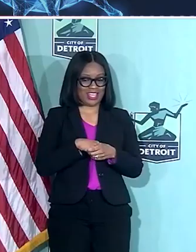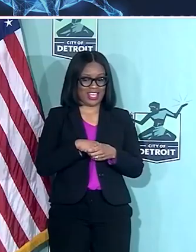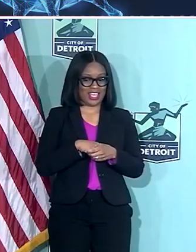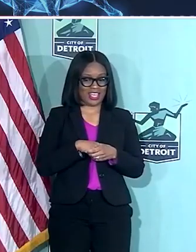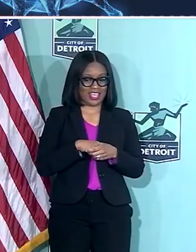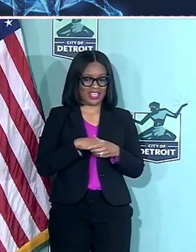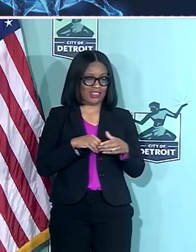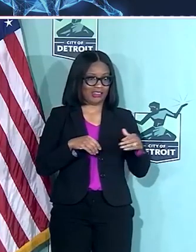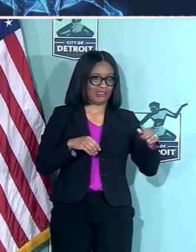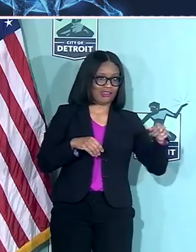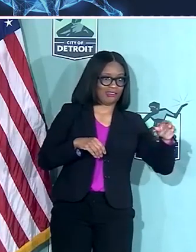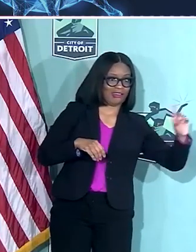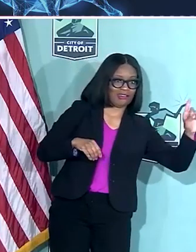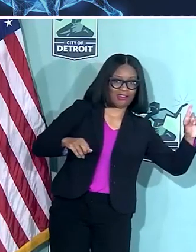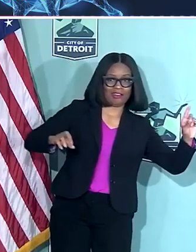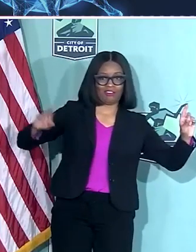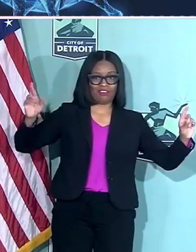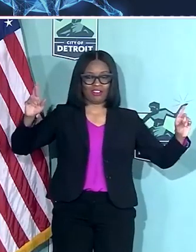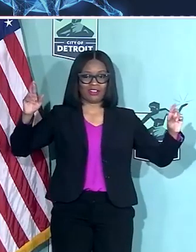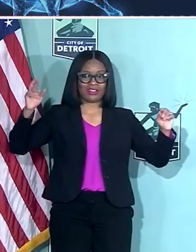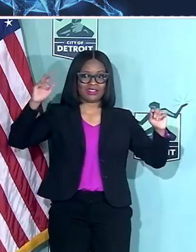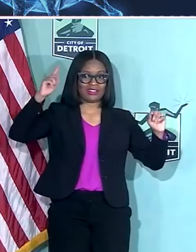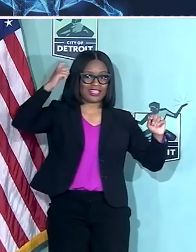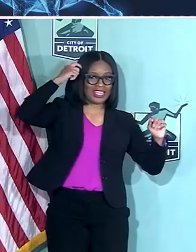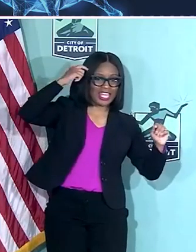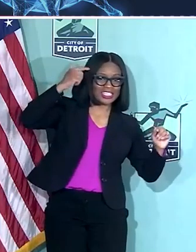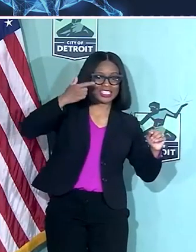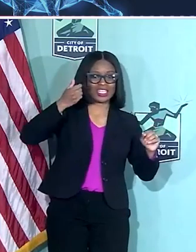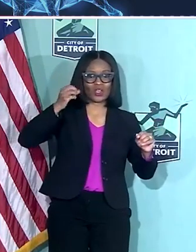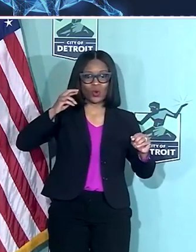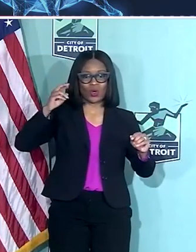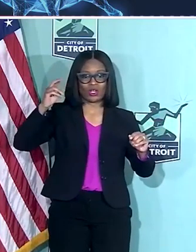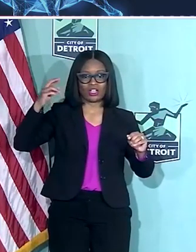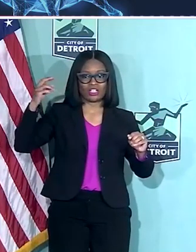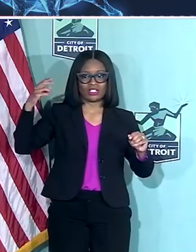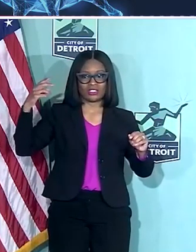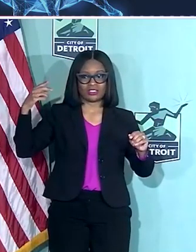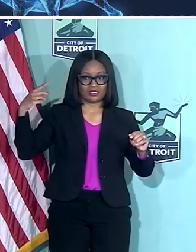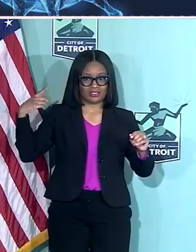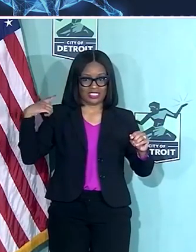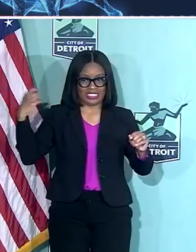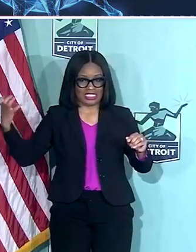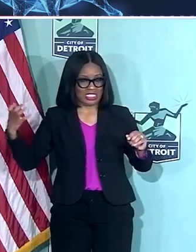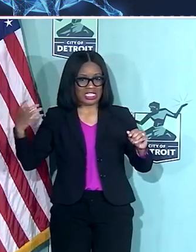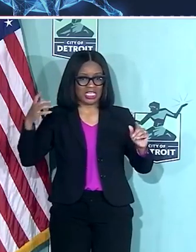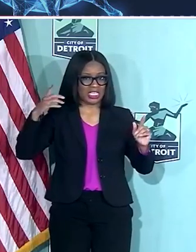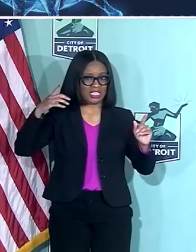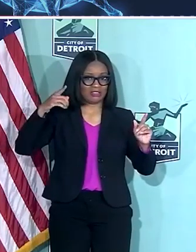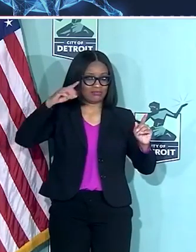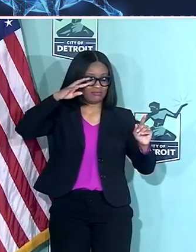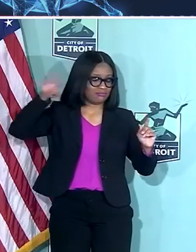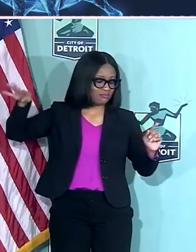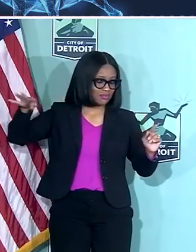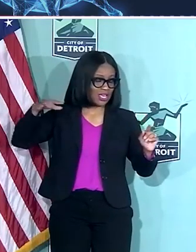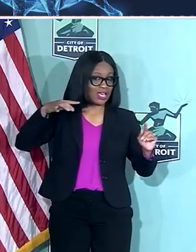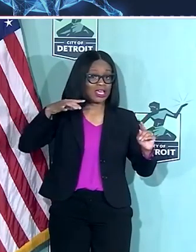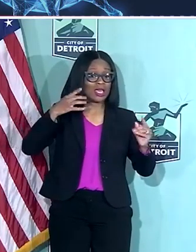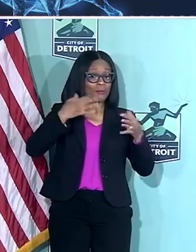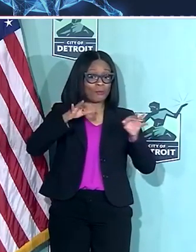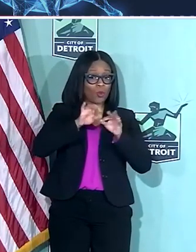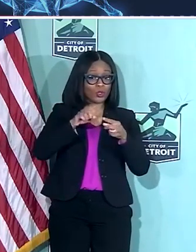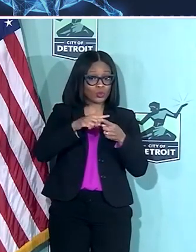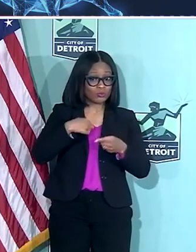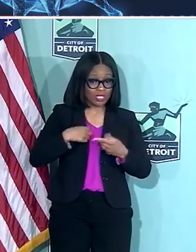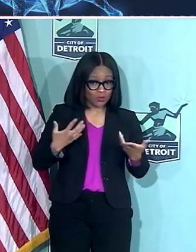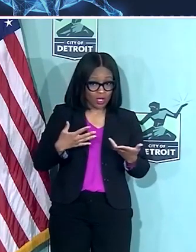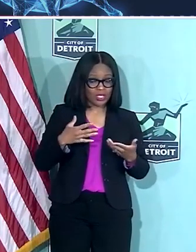partisan debate in Washington or Lansing. I've stayed away from all of it. All I care about is that the city of Detroit reopens in